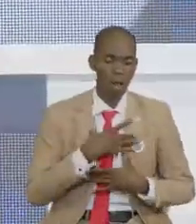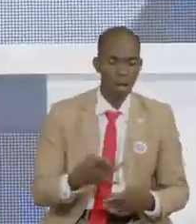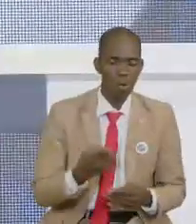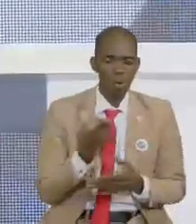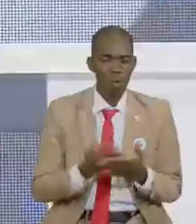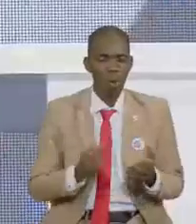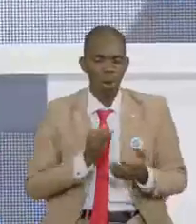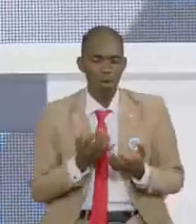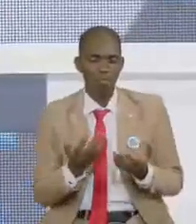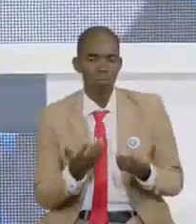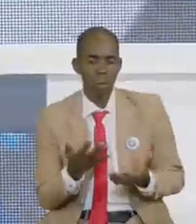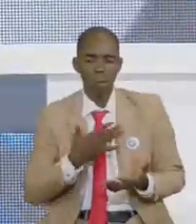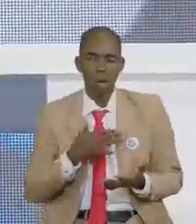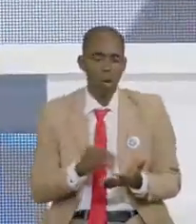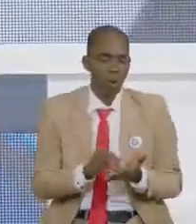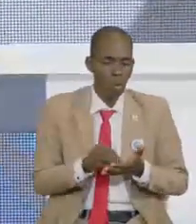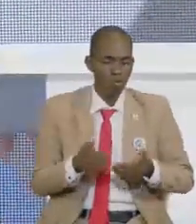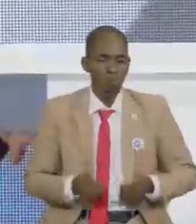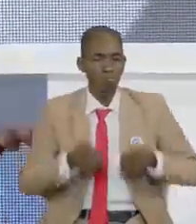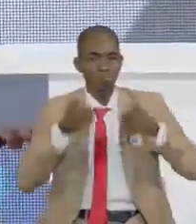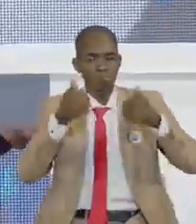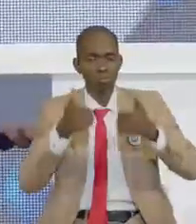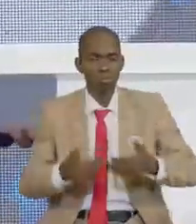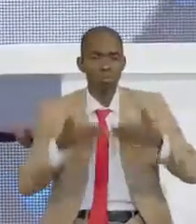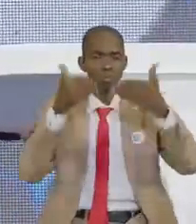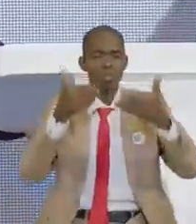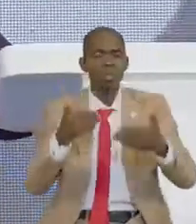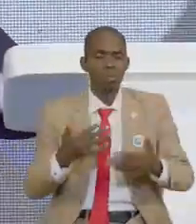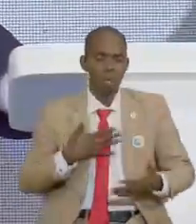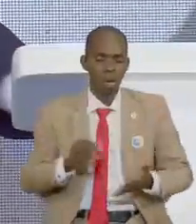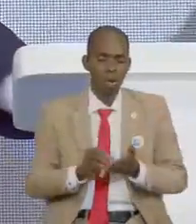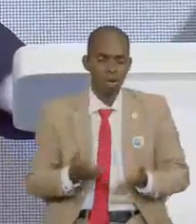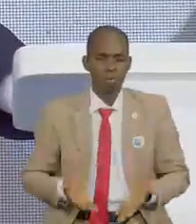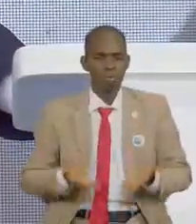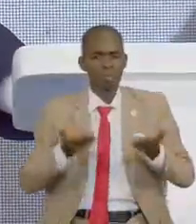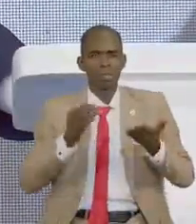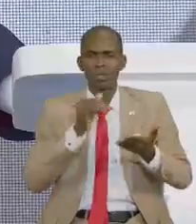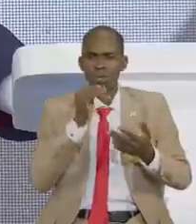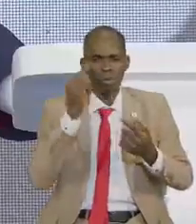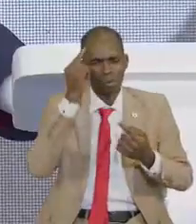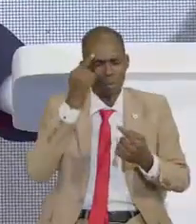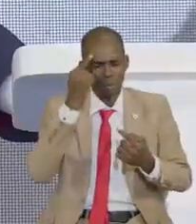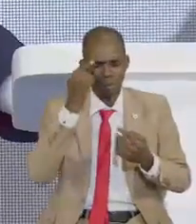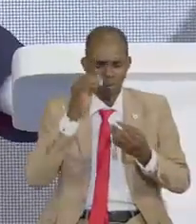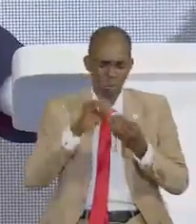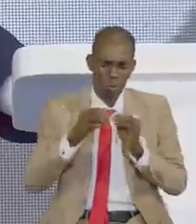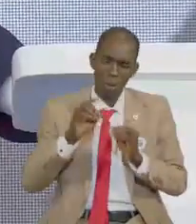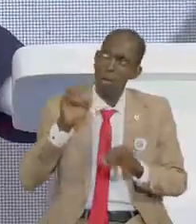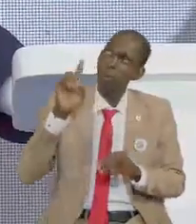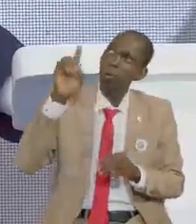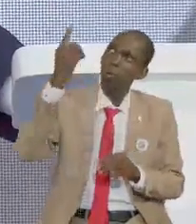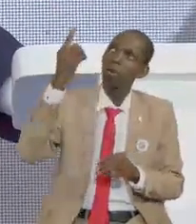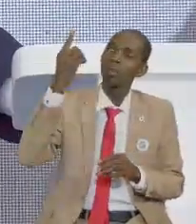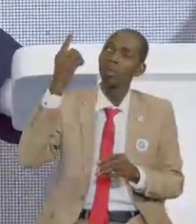my own promotion, my own exaltation, and he's not thinking, number one, as